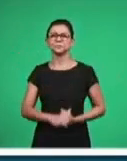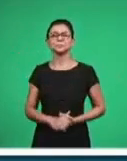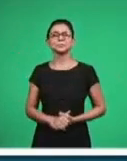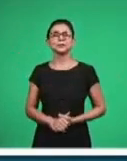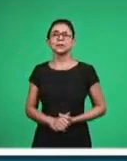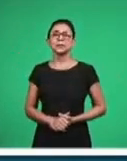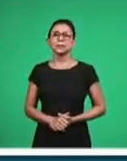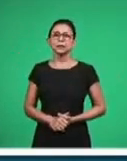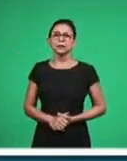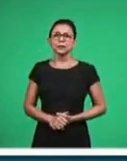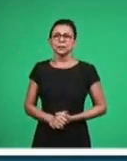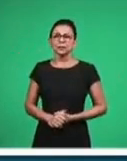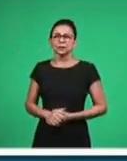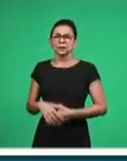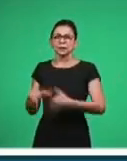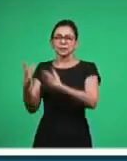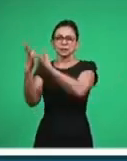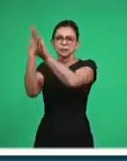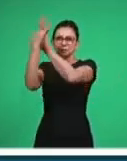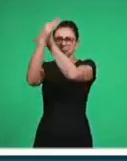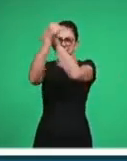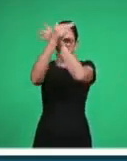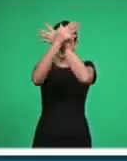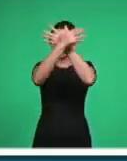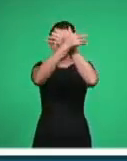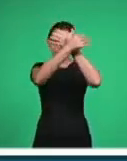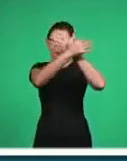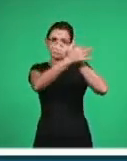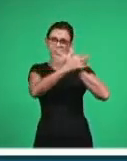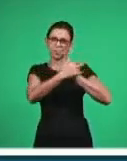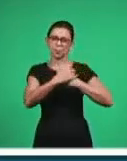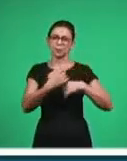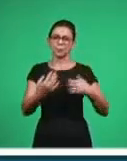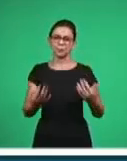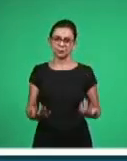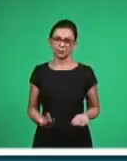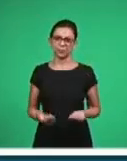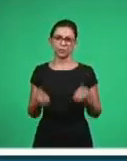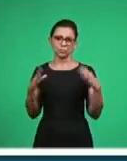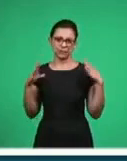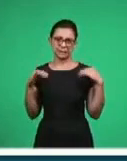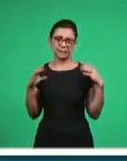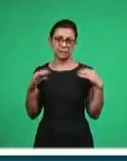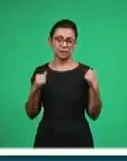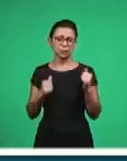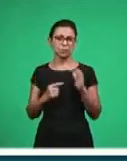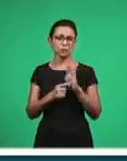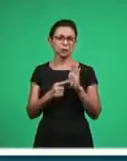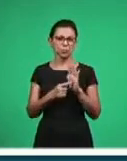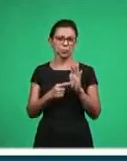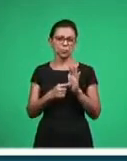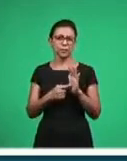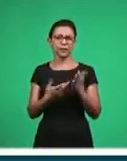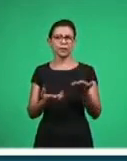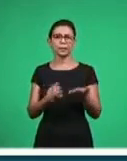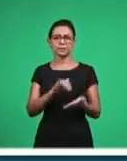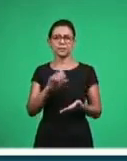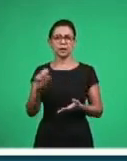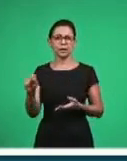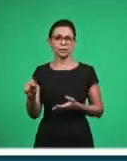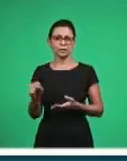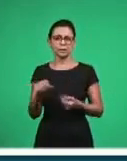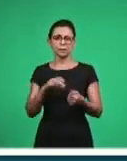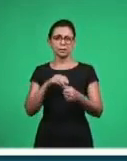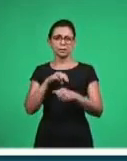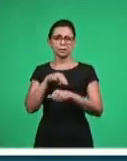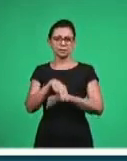And here the brethren can find another characteristic that symbolizes and makes